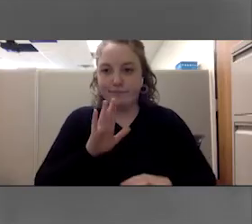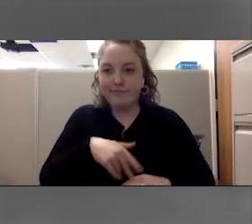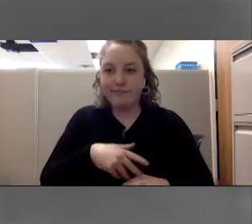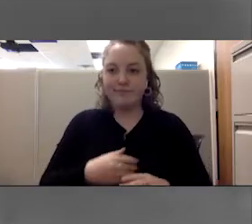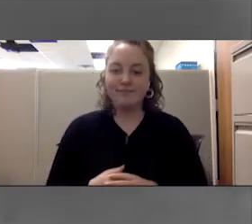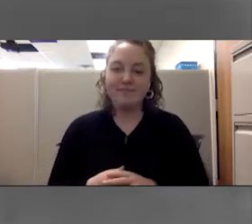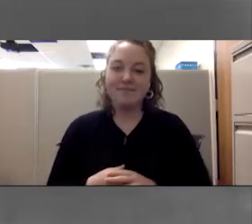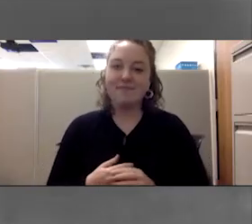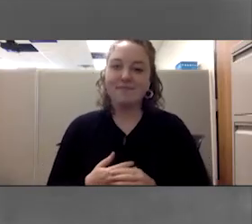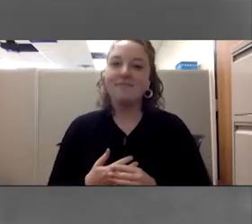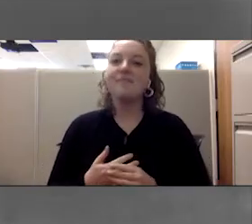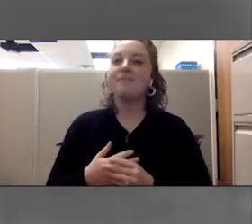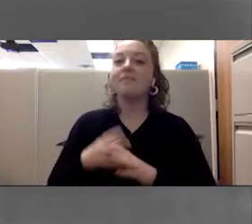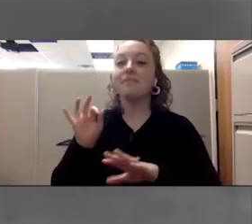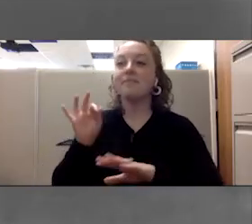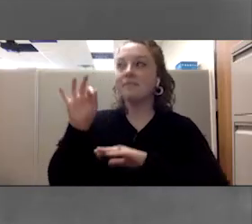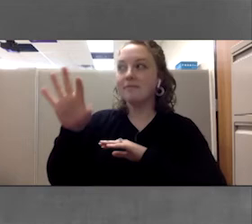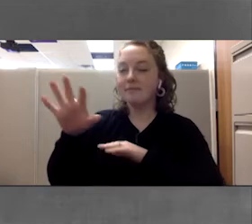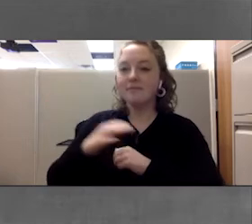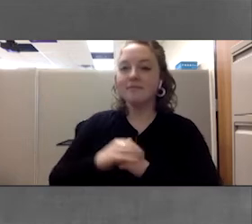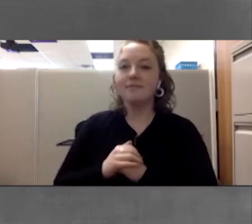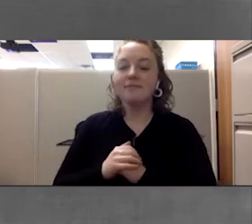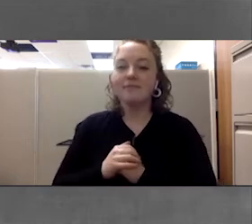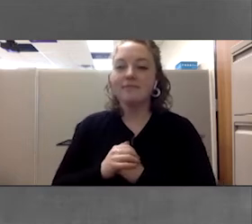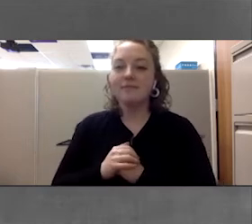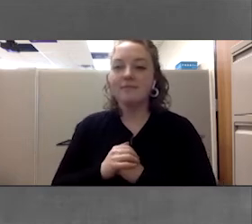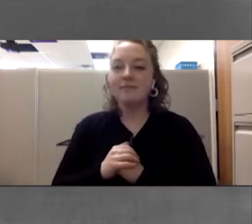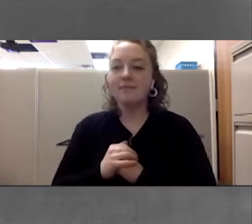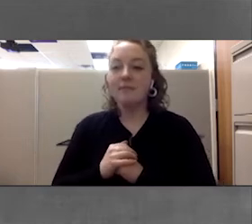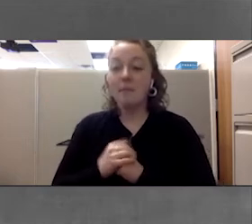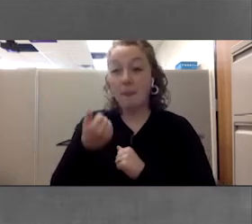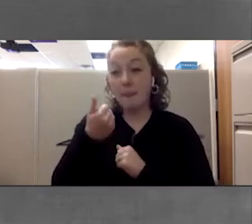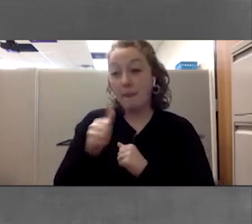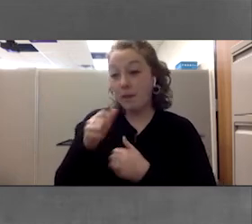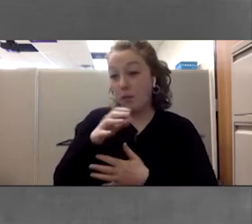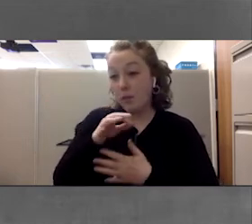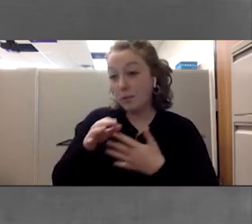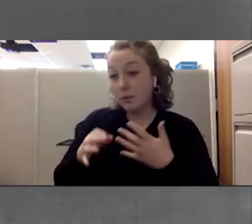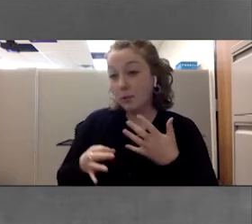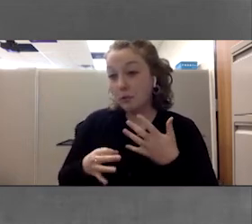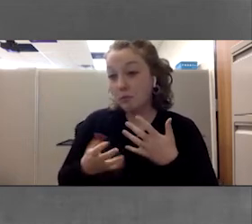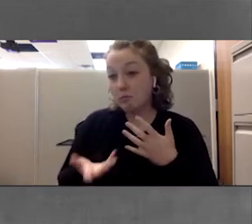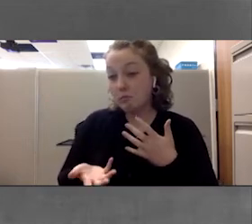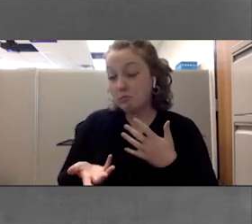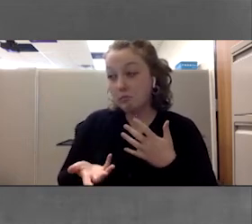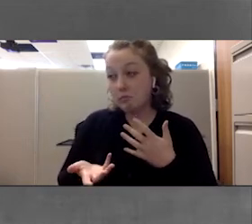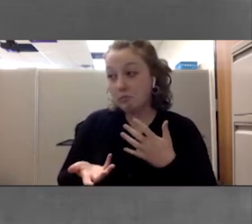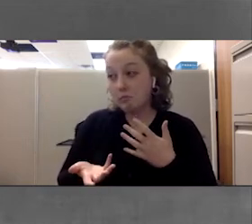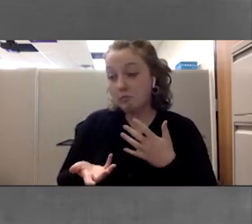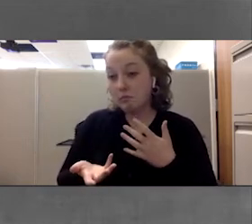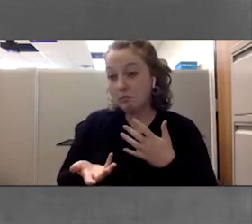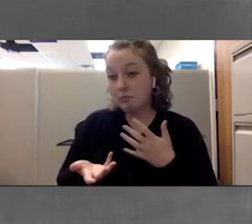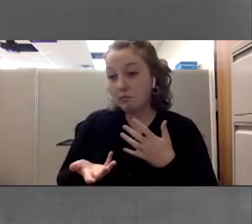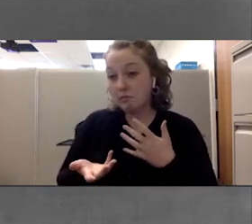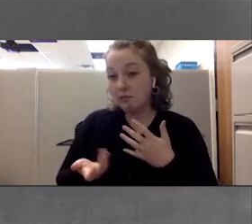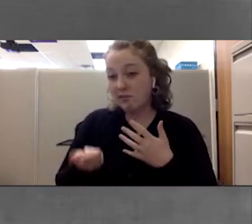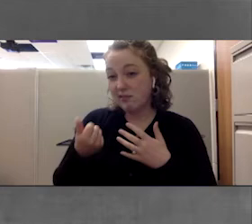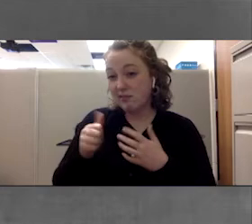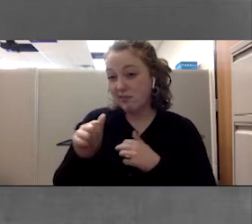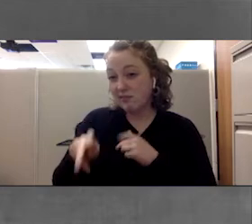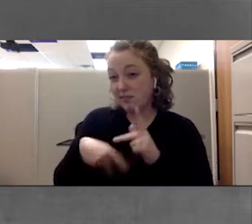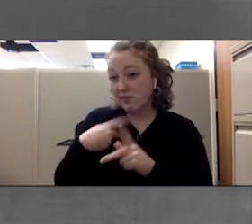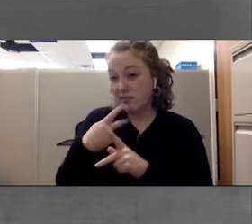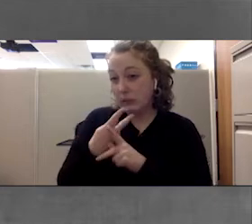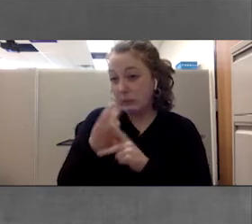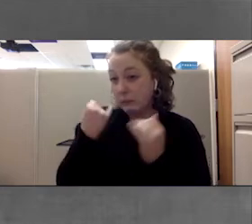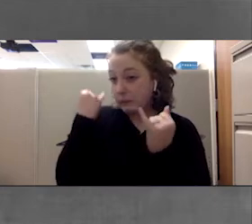Are there, let me throw this out there. Are there any other options? Any other type of ideas